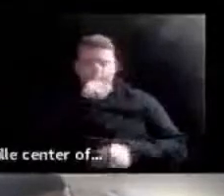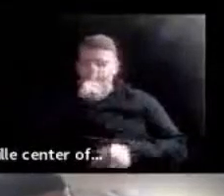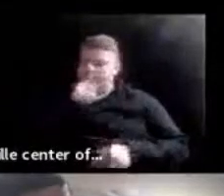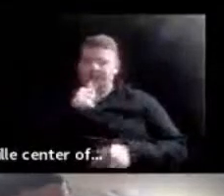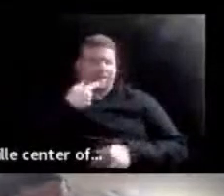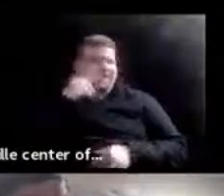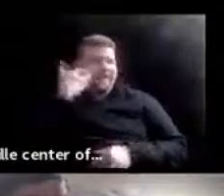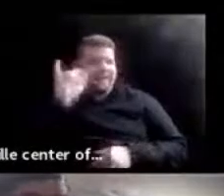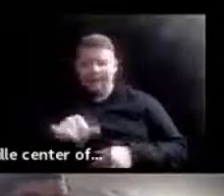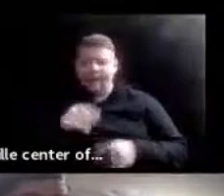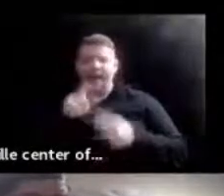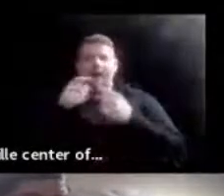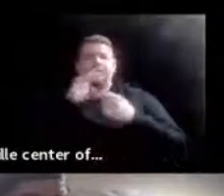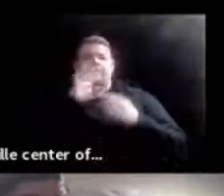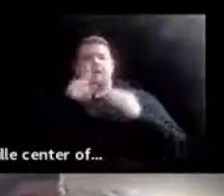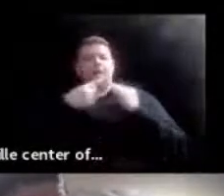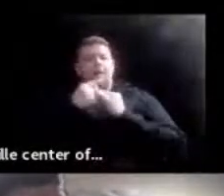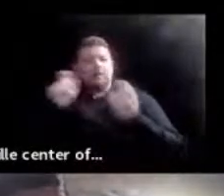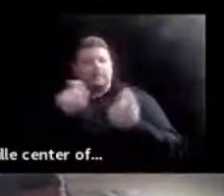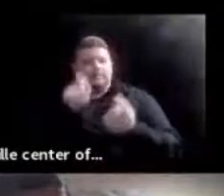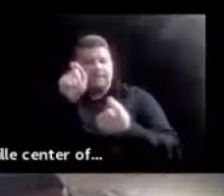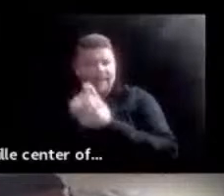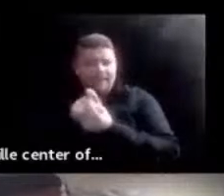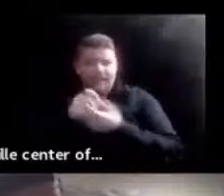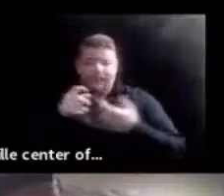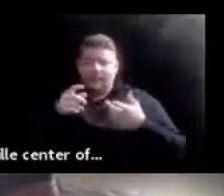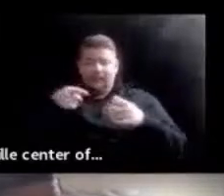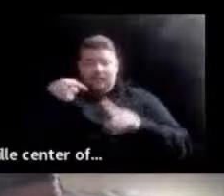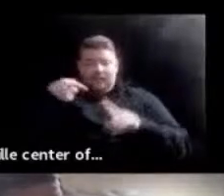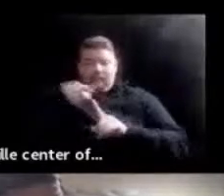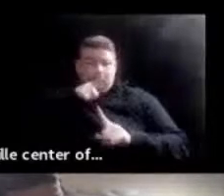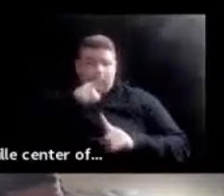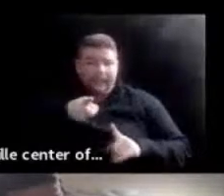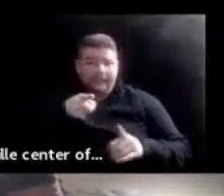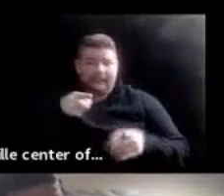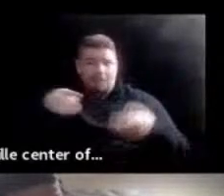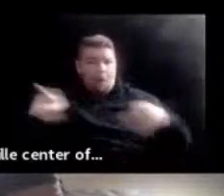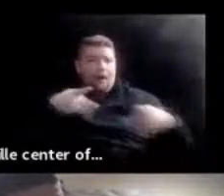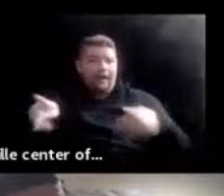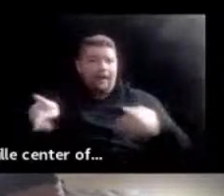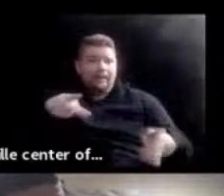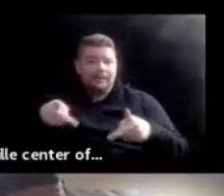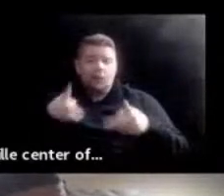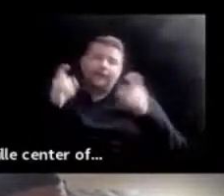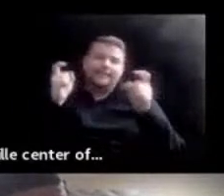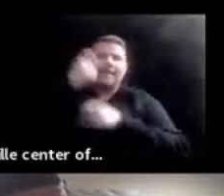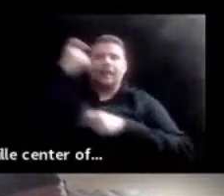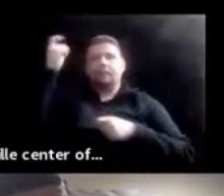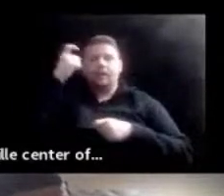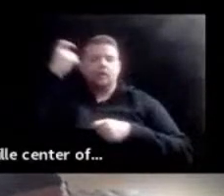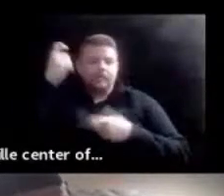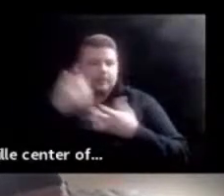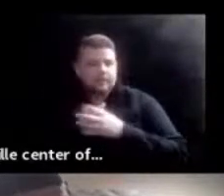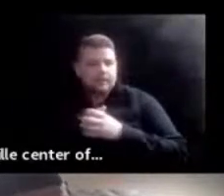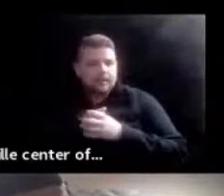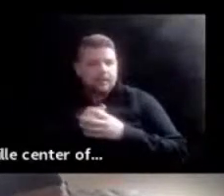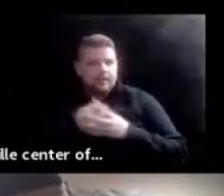talking about specifically, basically parties or celebrations, I should say.